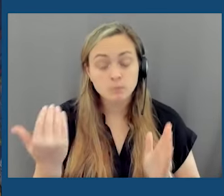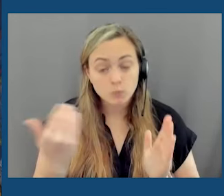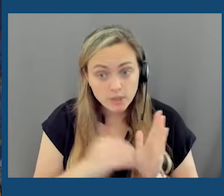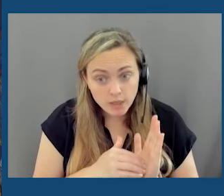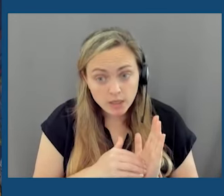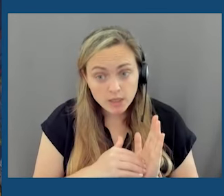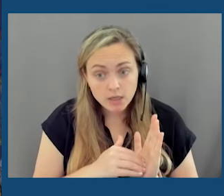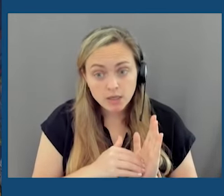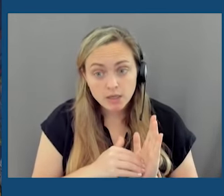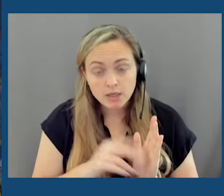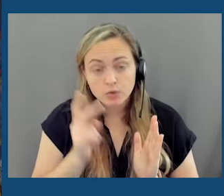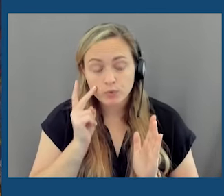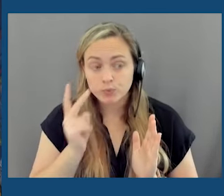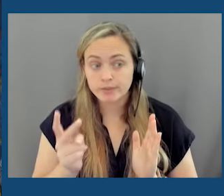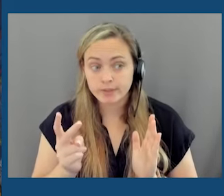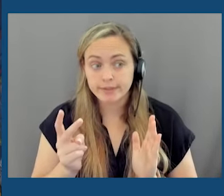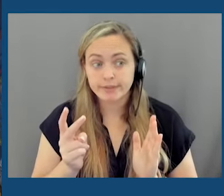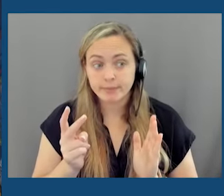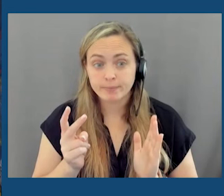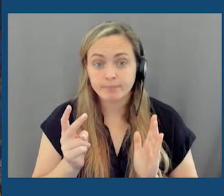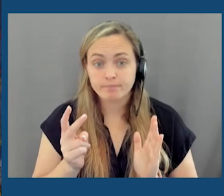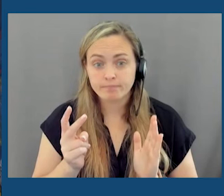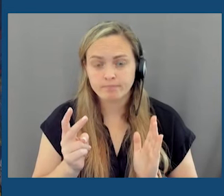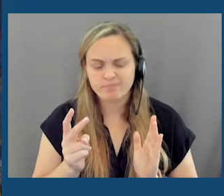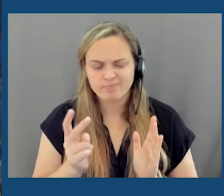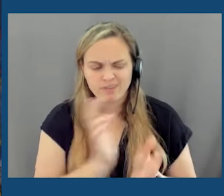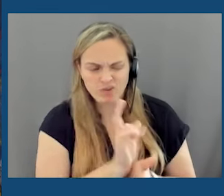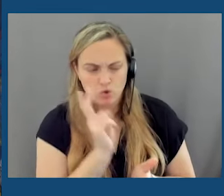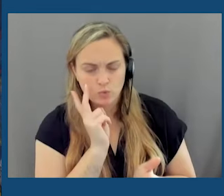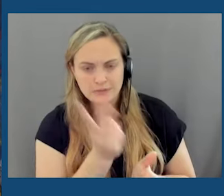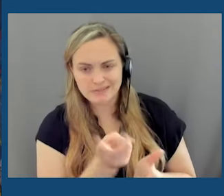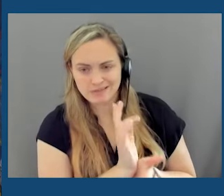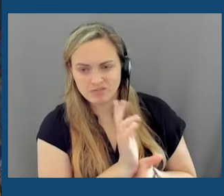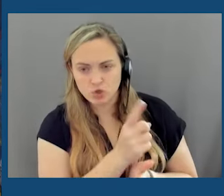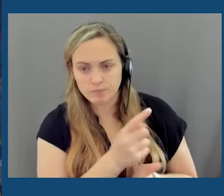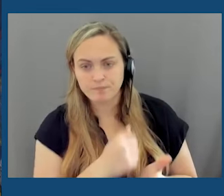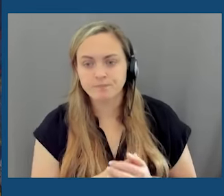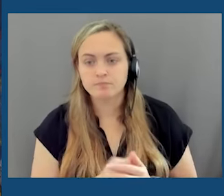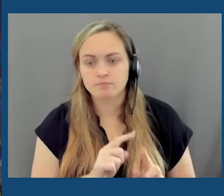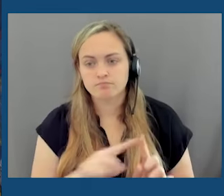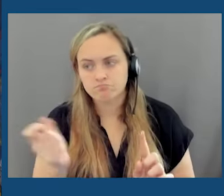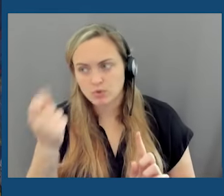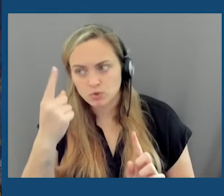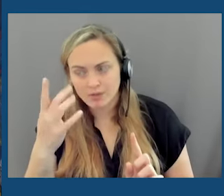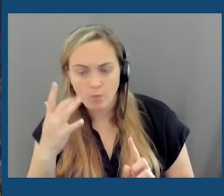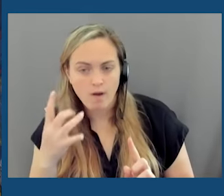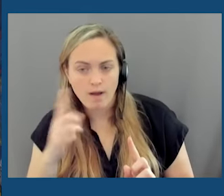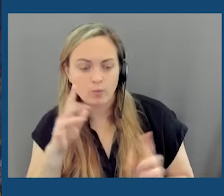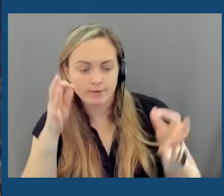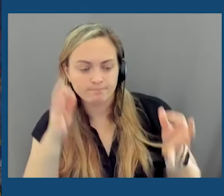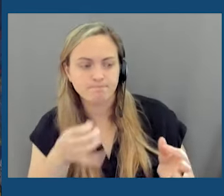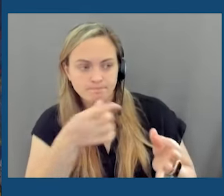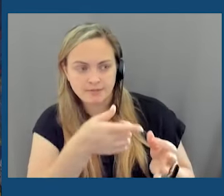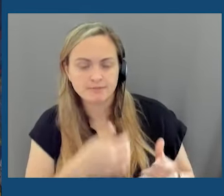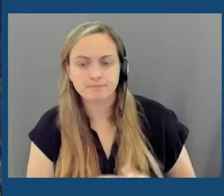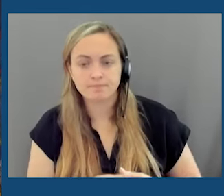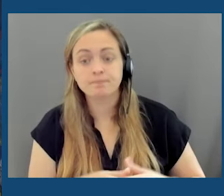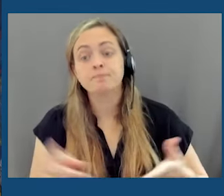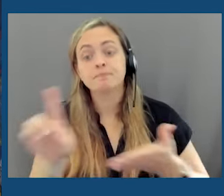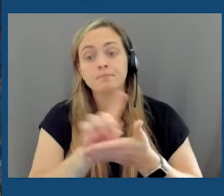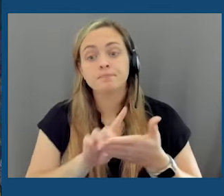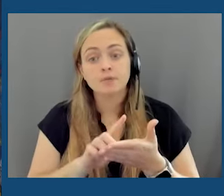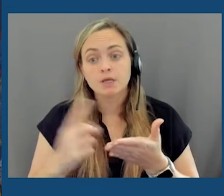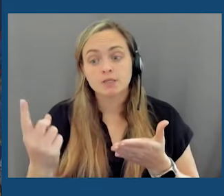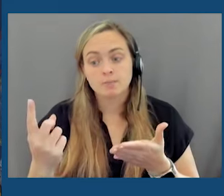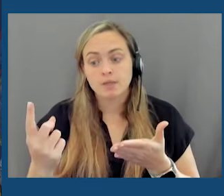As you see the clip that you're going to see, you will also understand why. The design is something